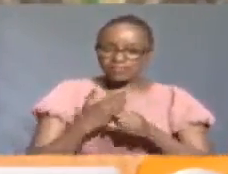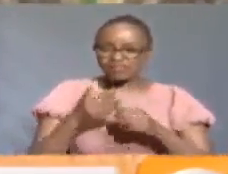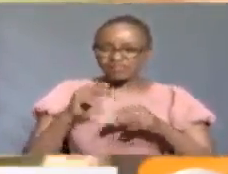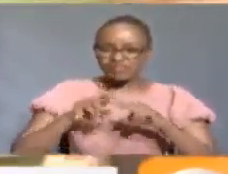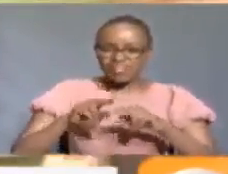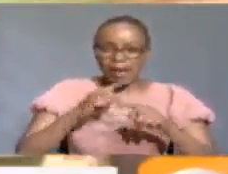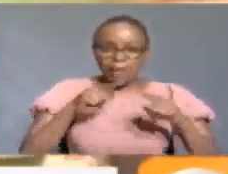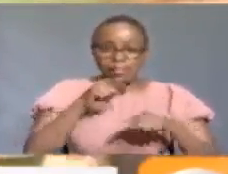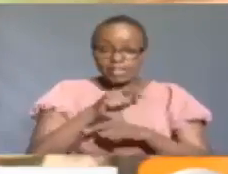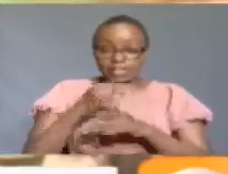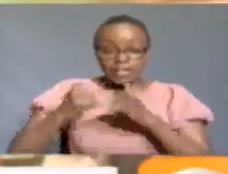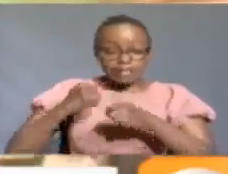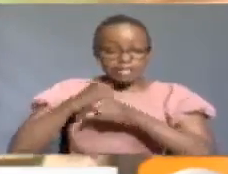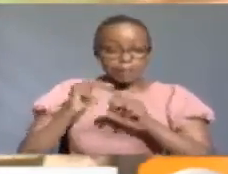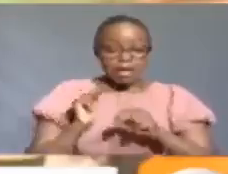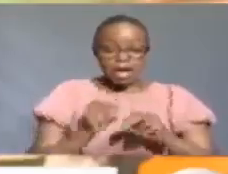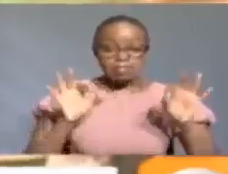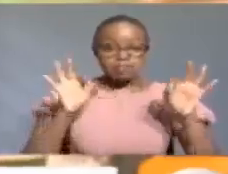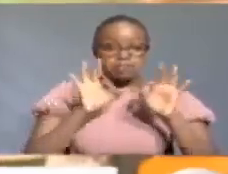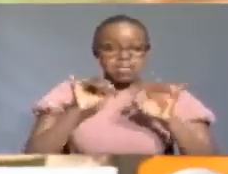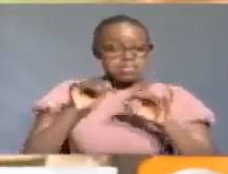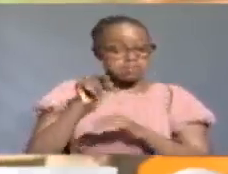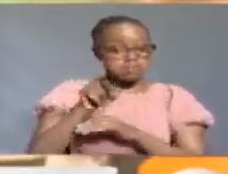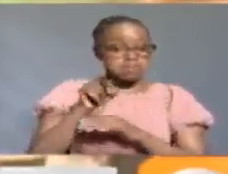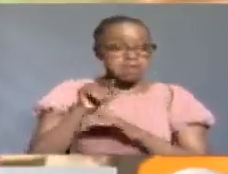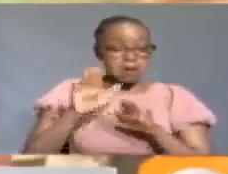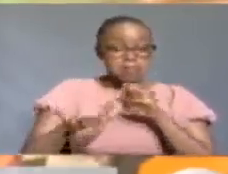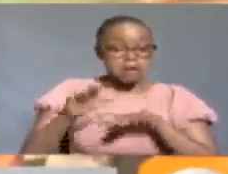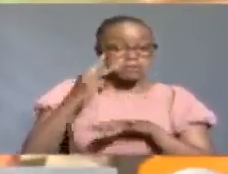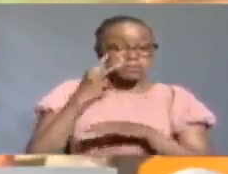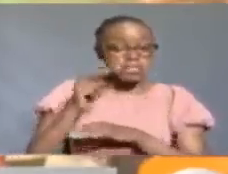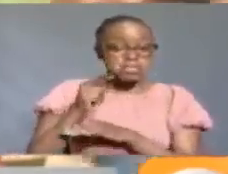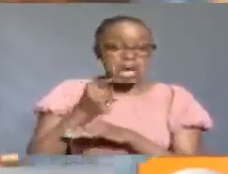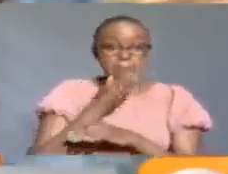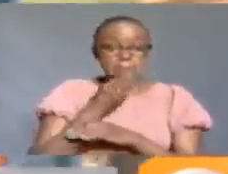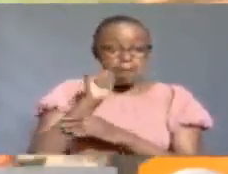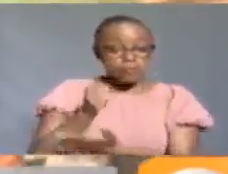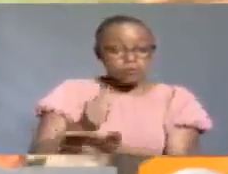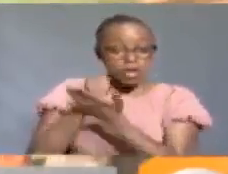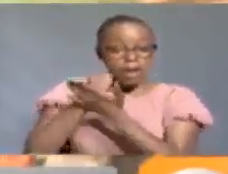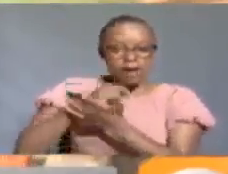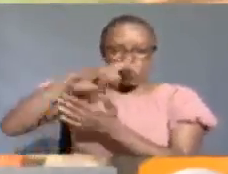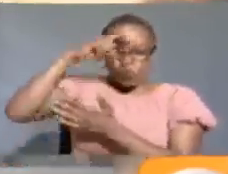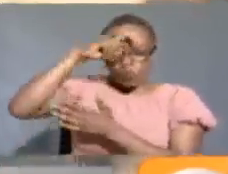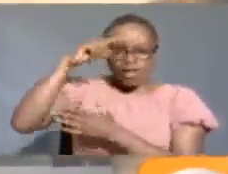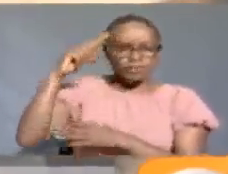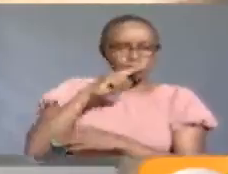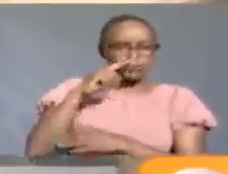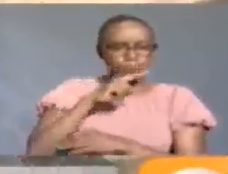machine yake ndio imetushangaza zaidi. Hii machine yake tumeona huyu msee akisaidiwa ako na maarifa mingi sana.